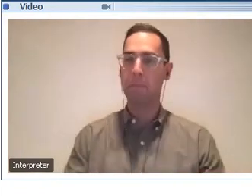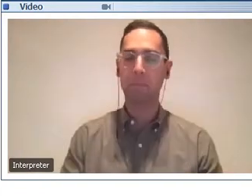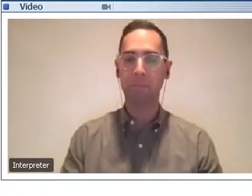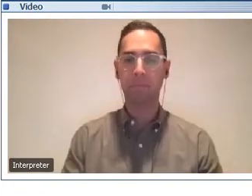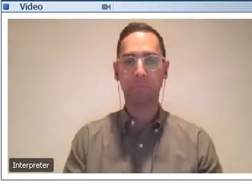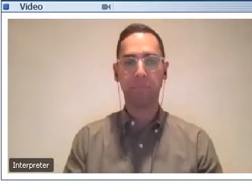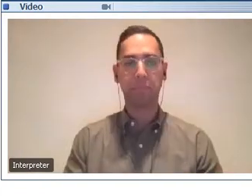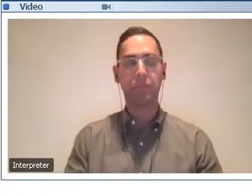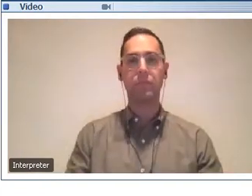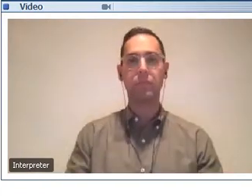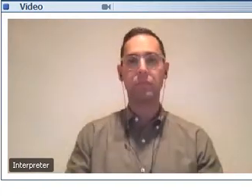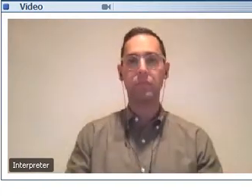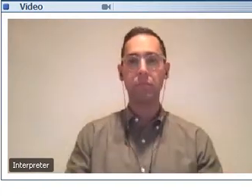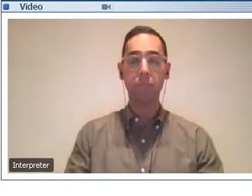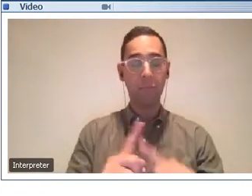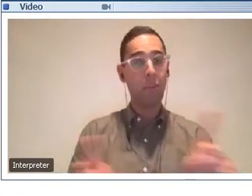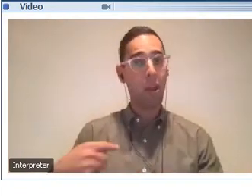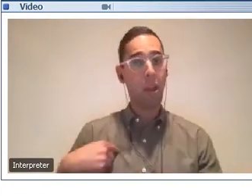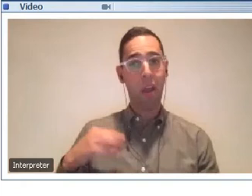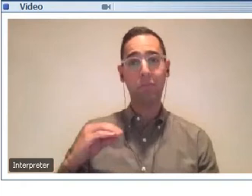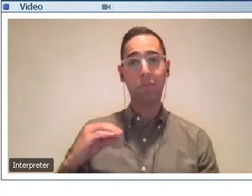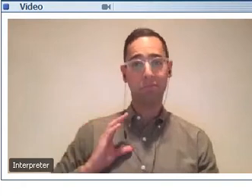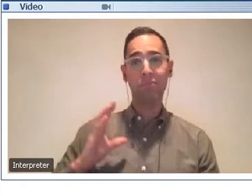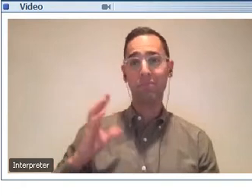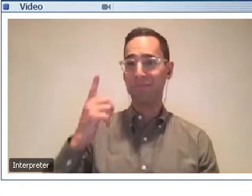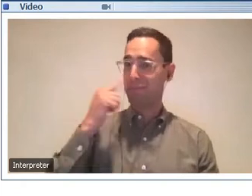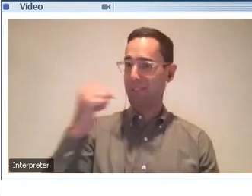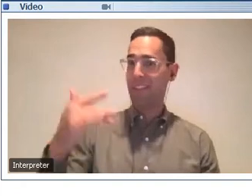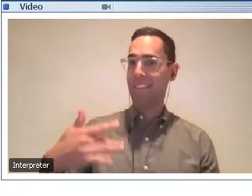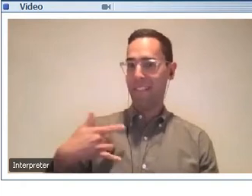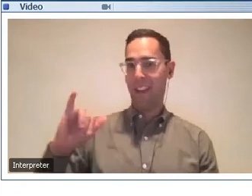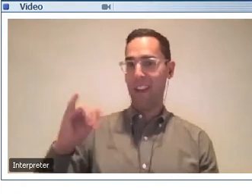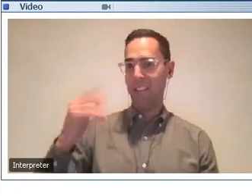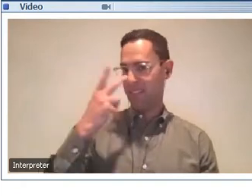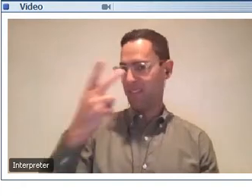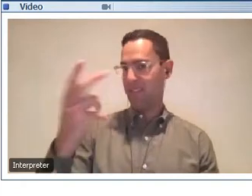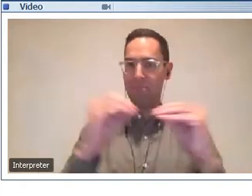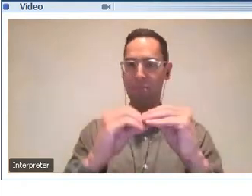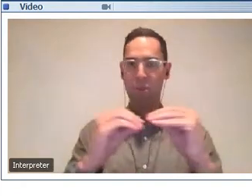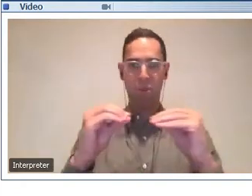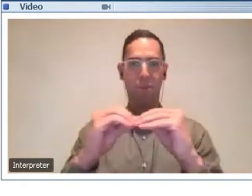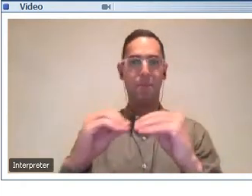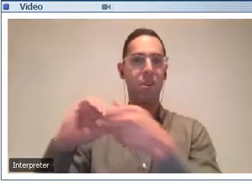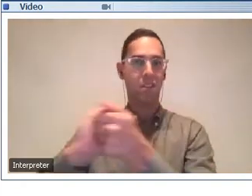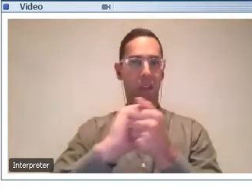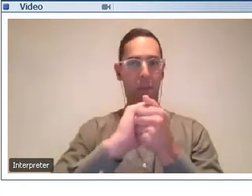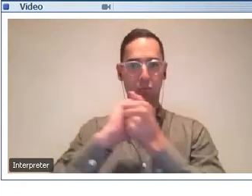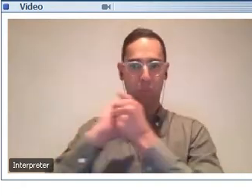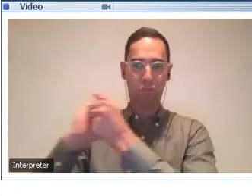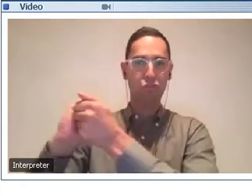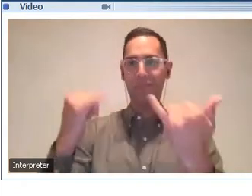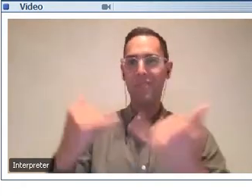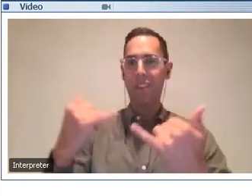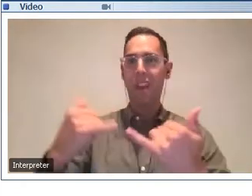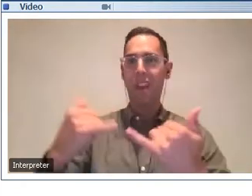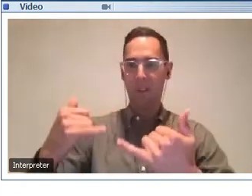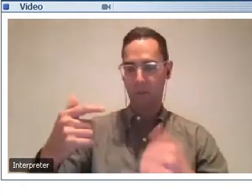across diverse communities as we respond to critical and persistent policy challenges at the federal